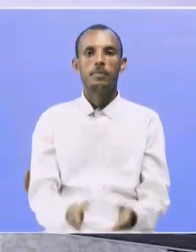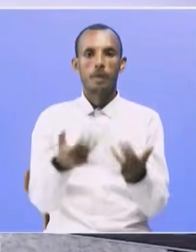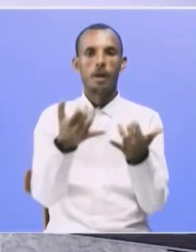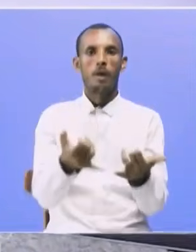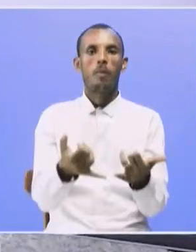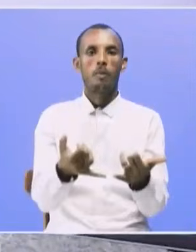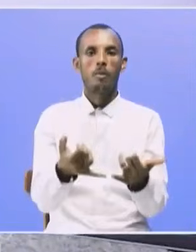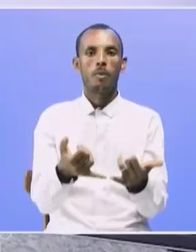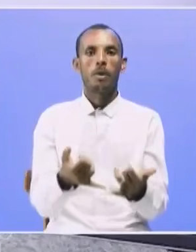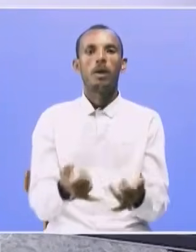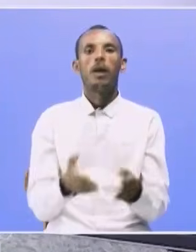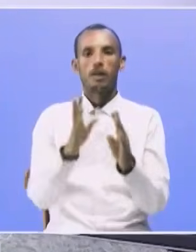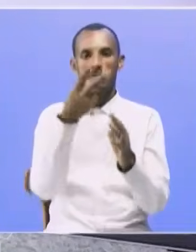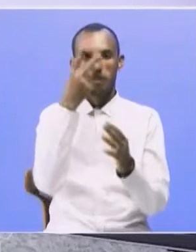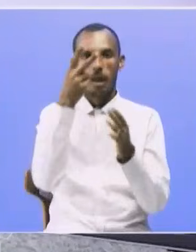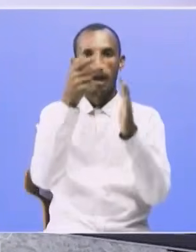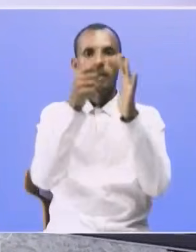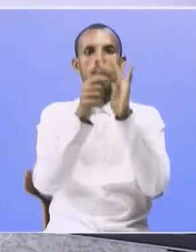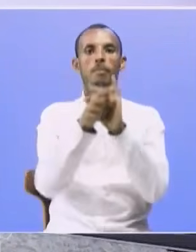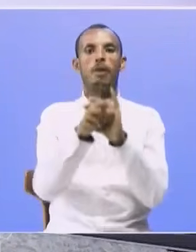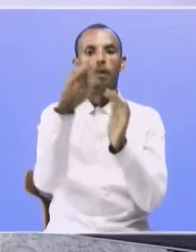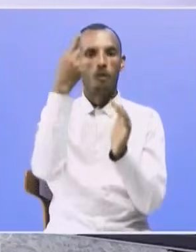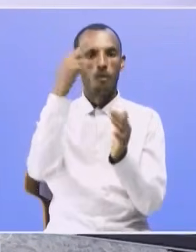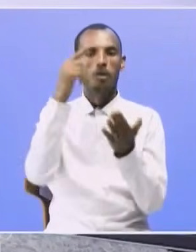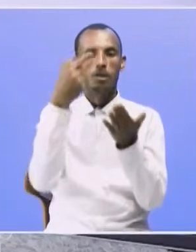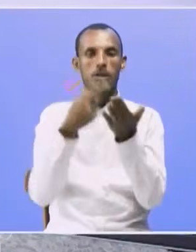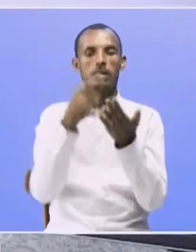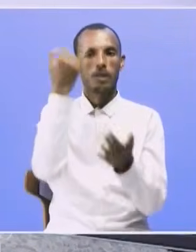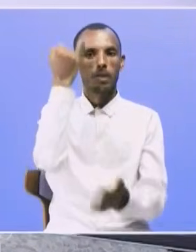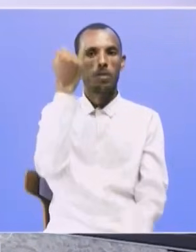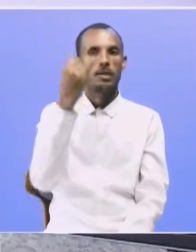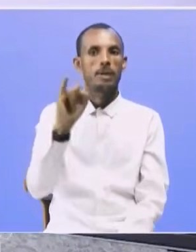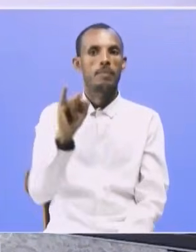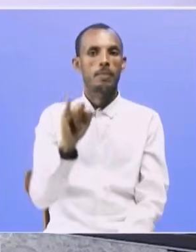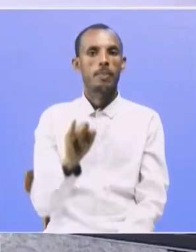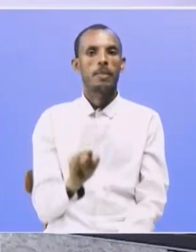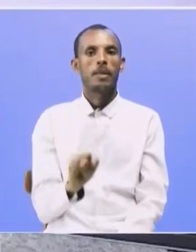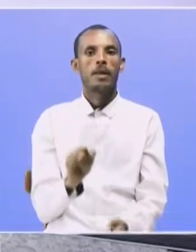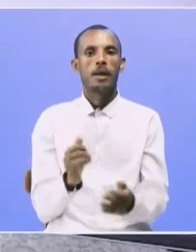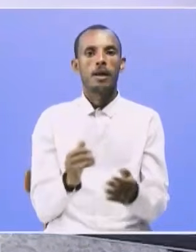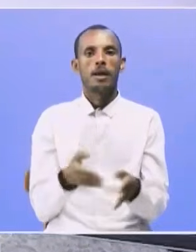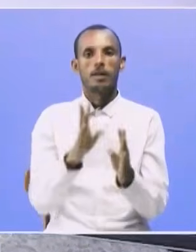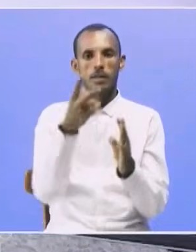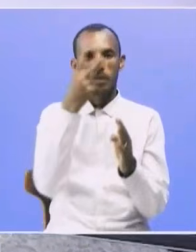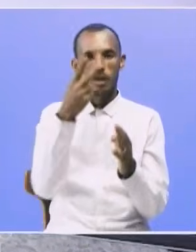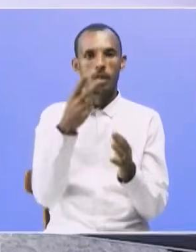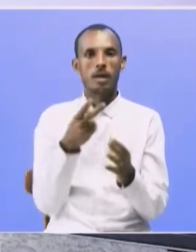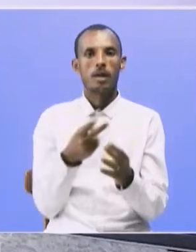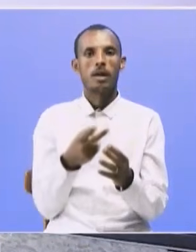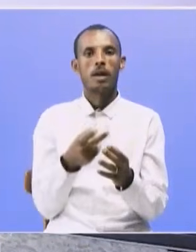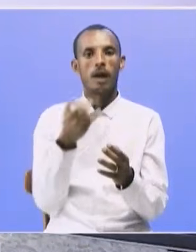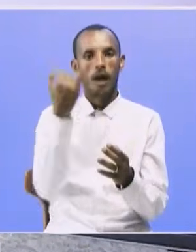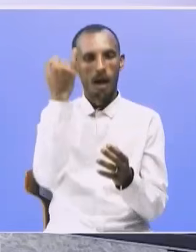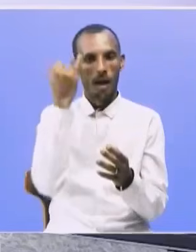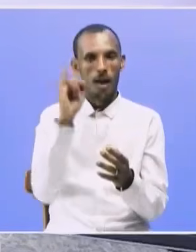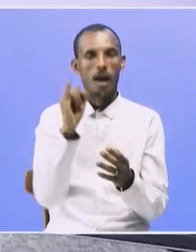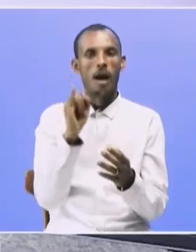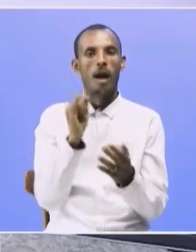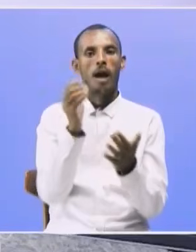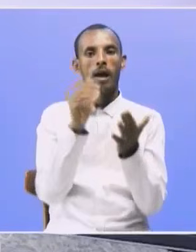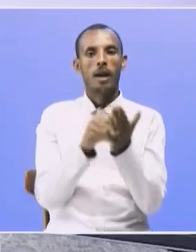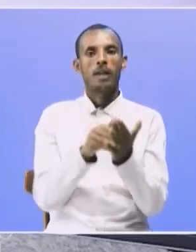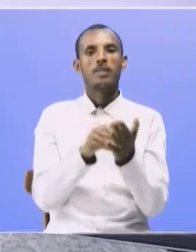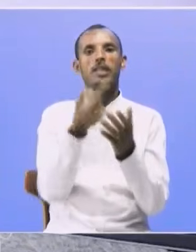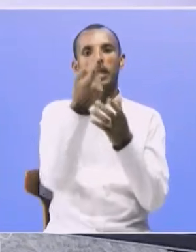Now, let's see example for this concept. Once let's see this idea again. The